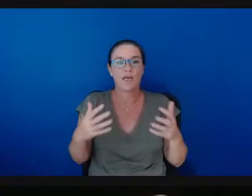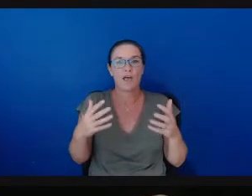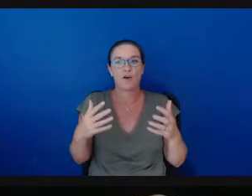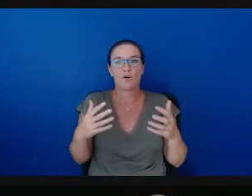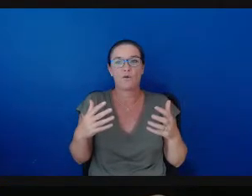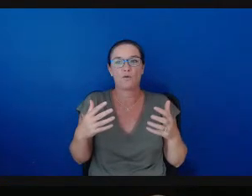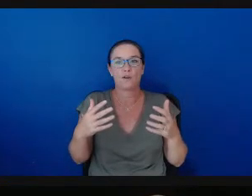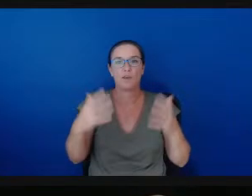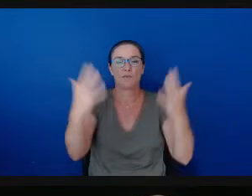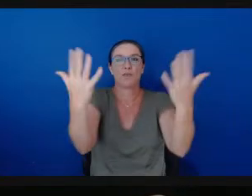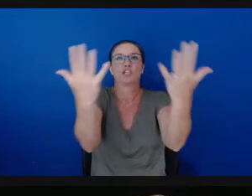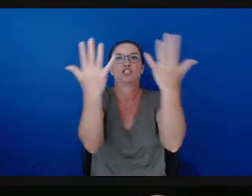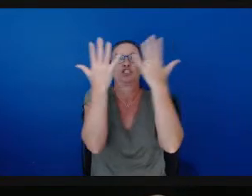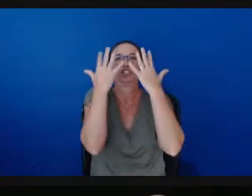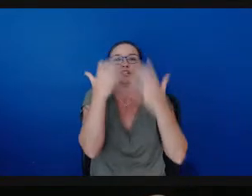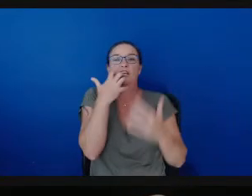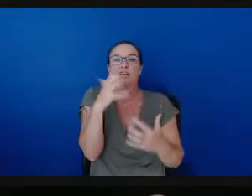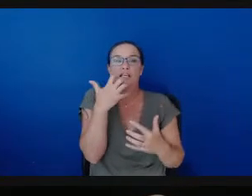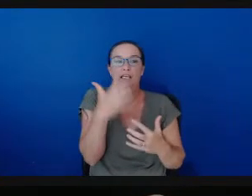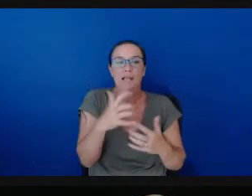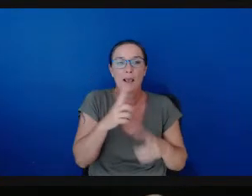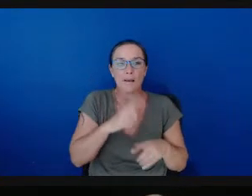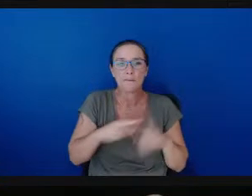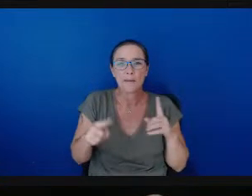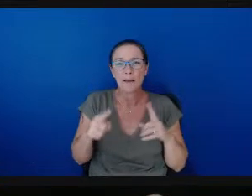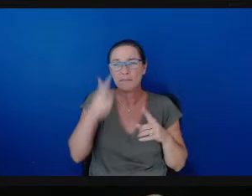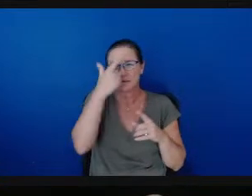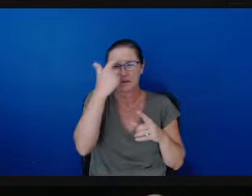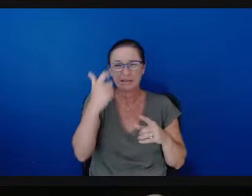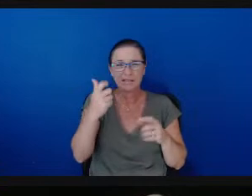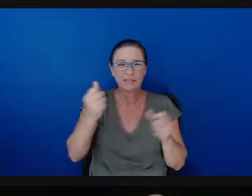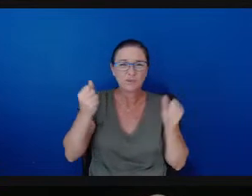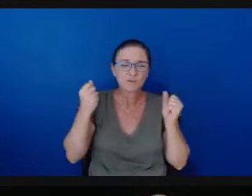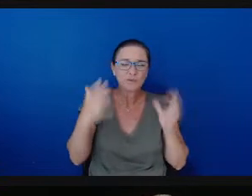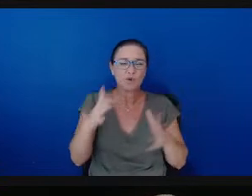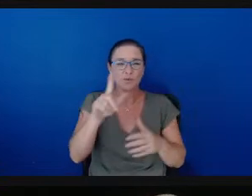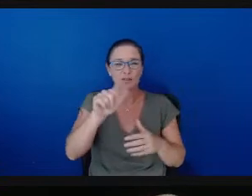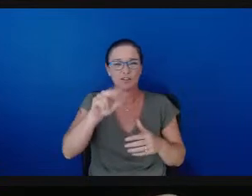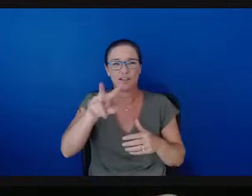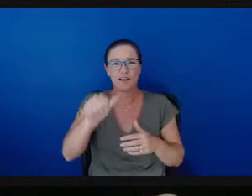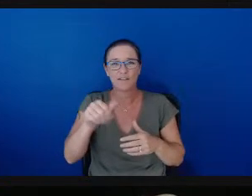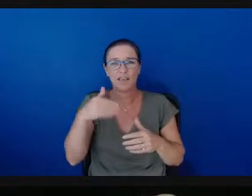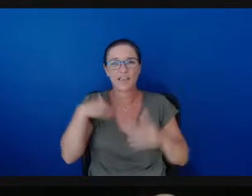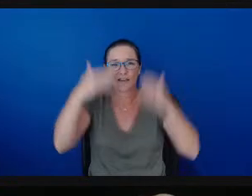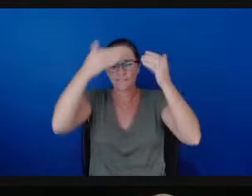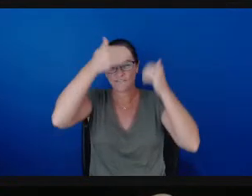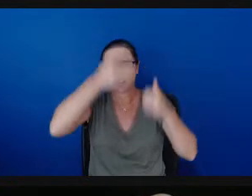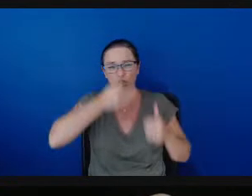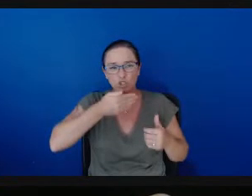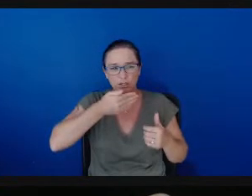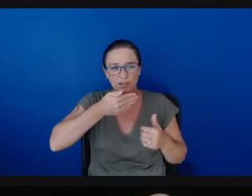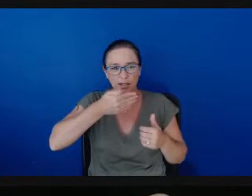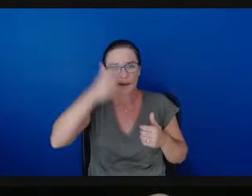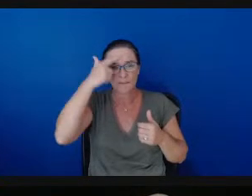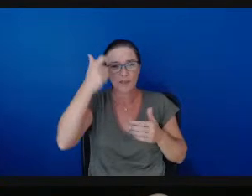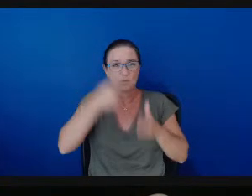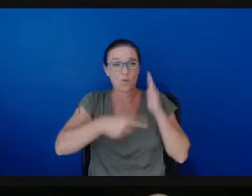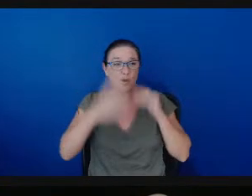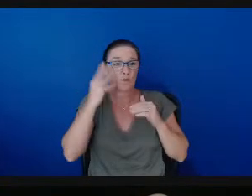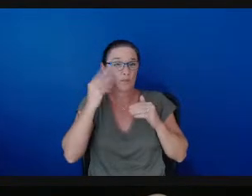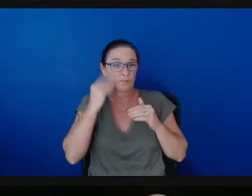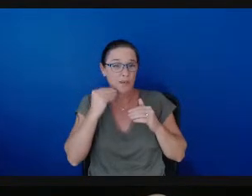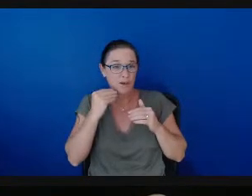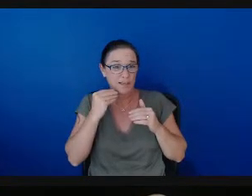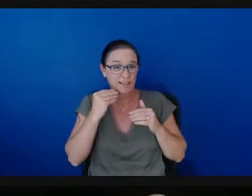zone of heat. However, given the massive amount of lava, he is using a face shield, because what you experience otherwise is if